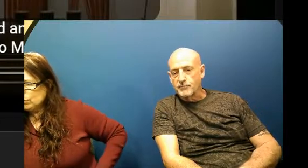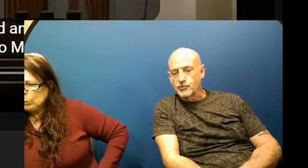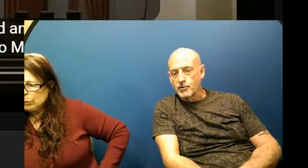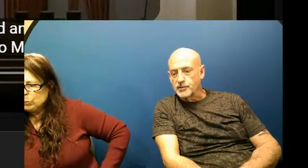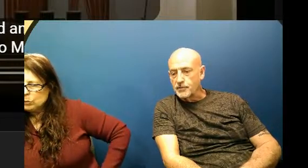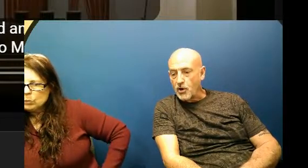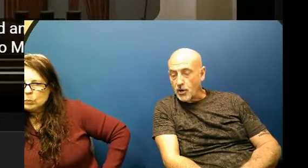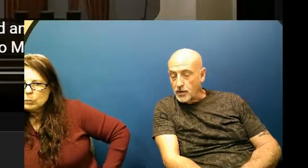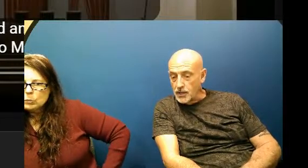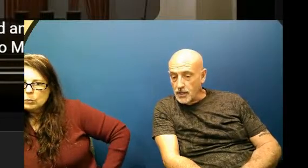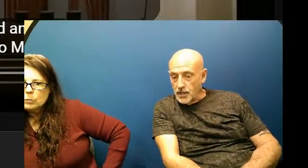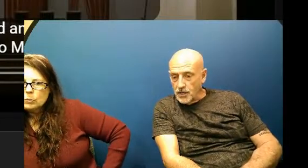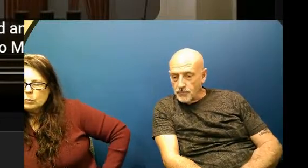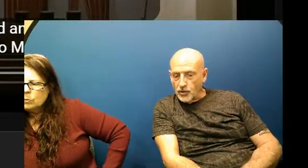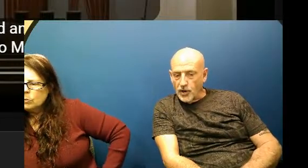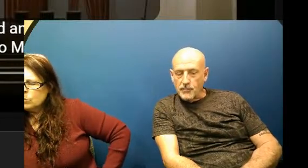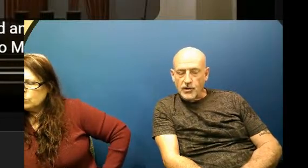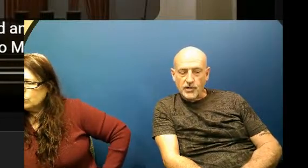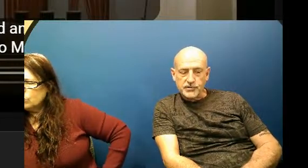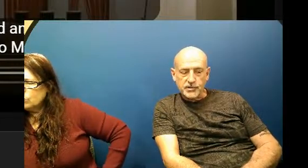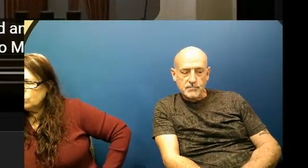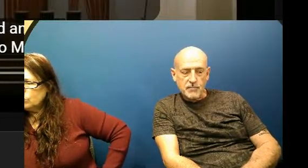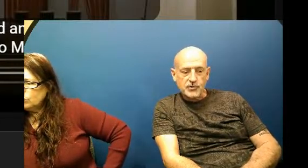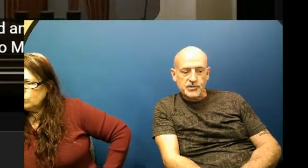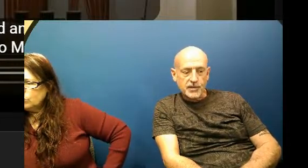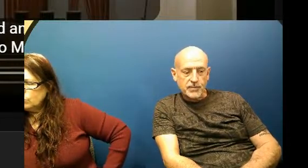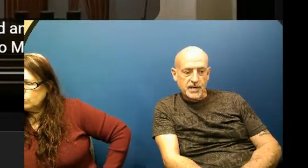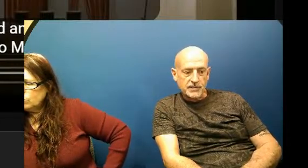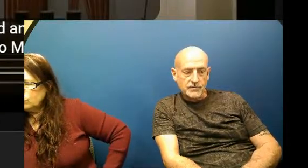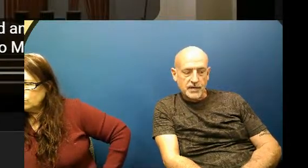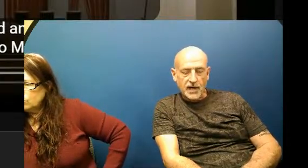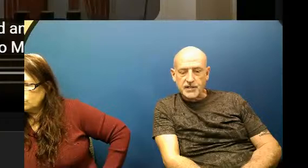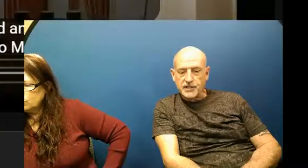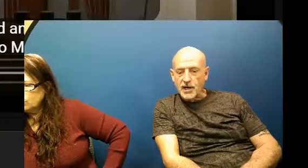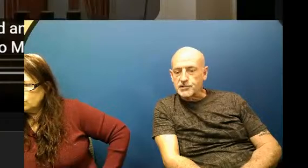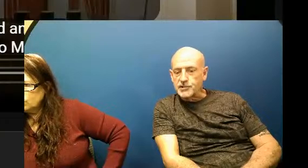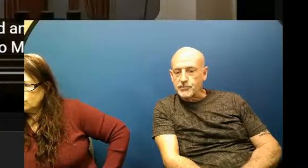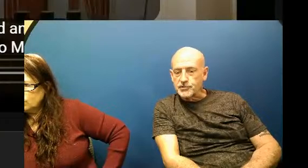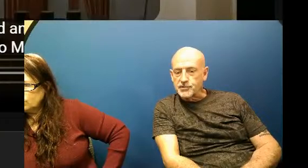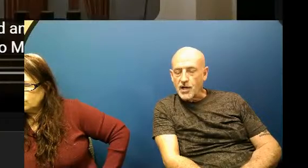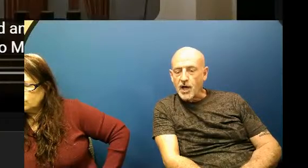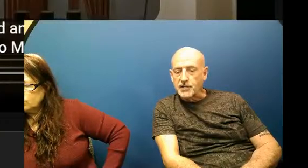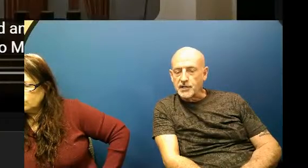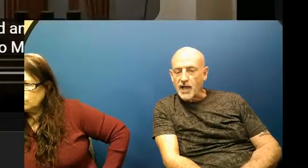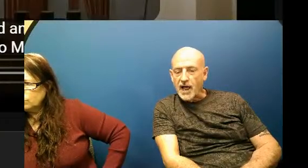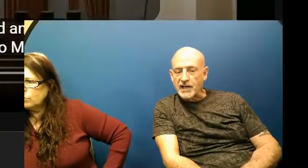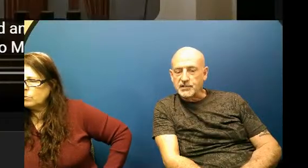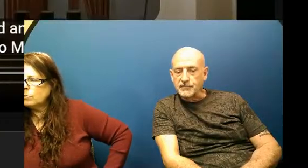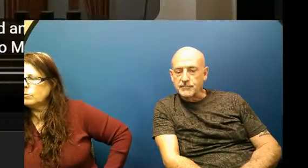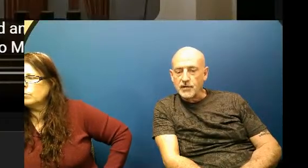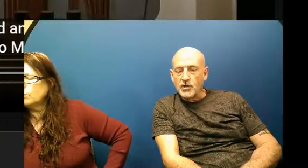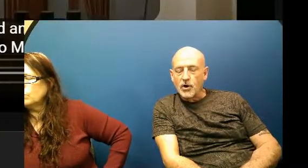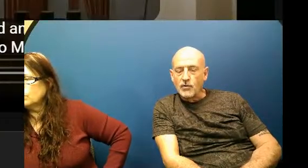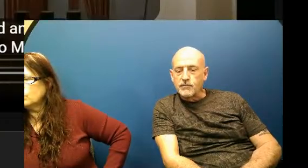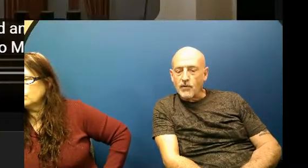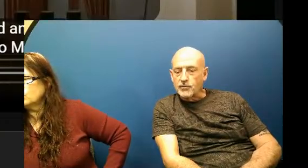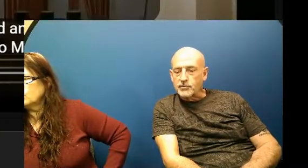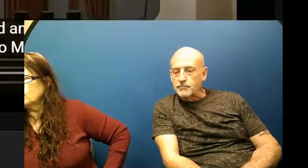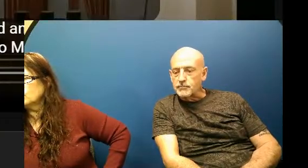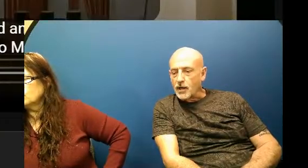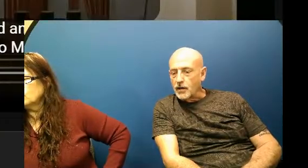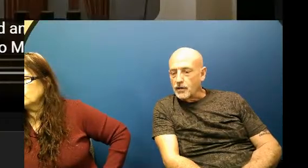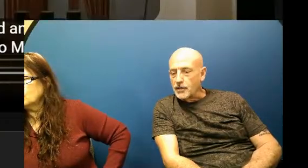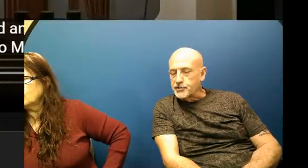him from joining the bar, right? Because his membership in an ideology was not an active,